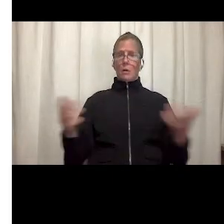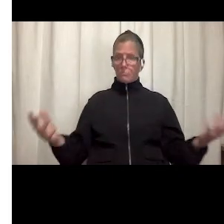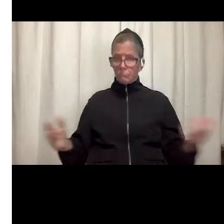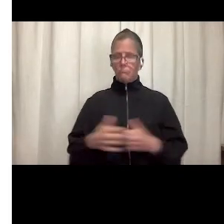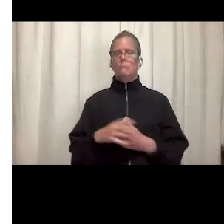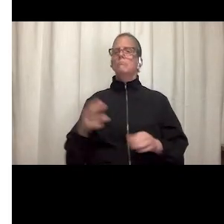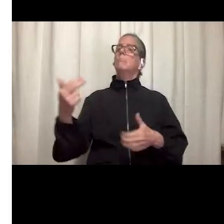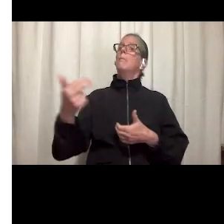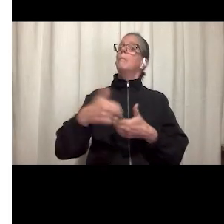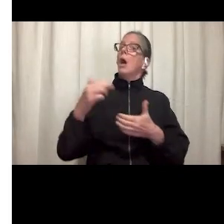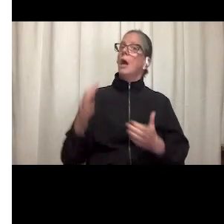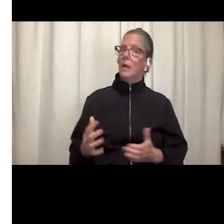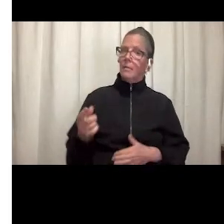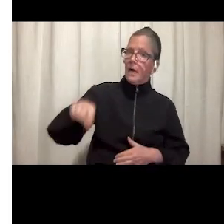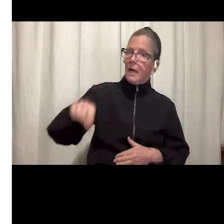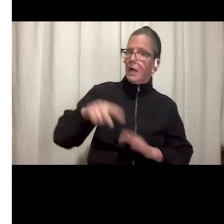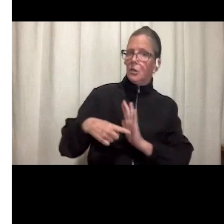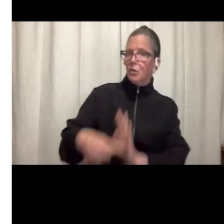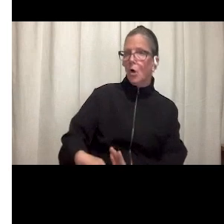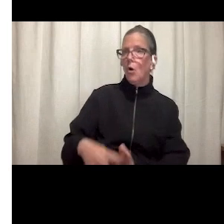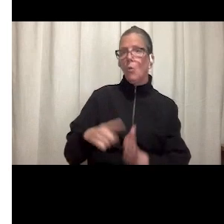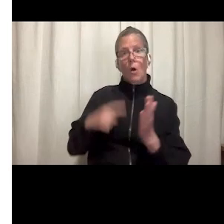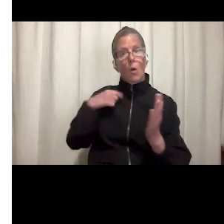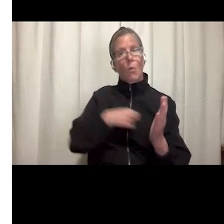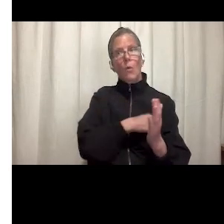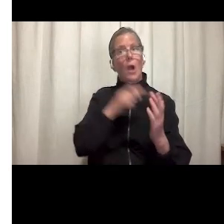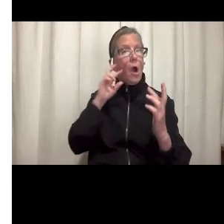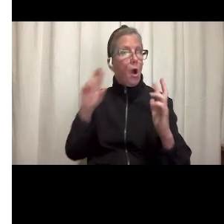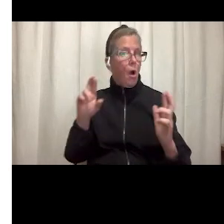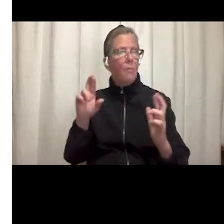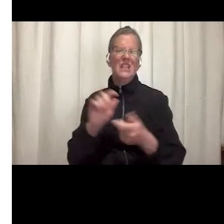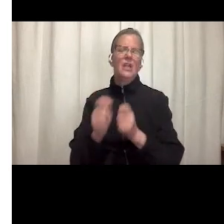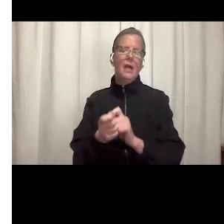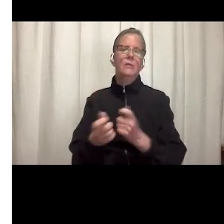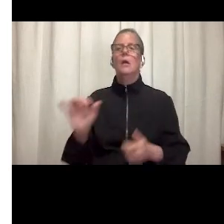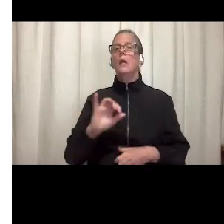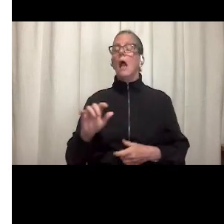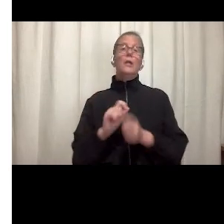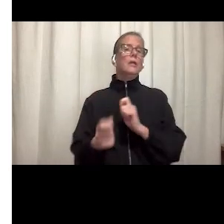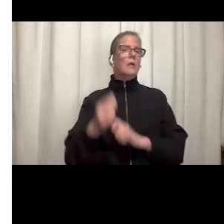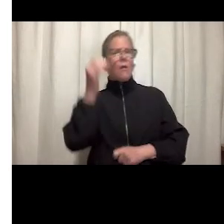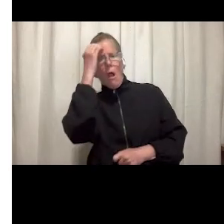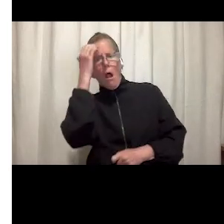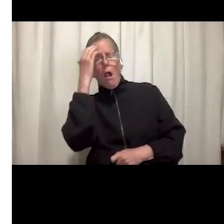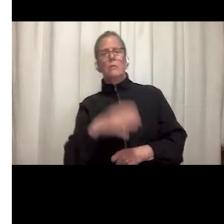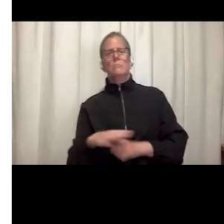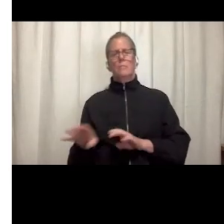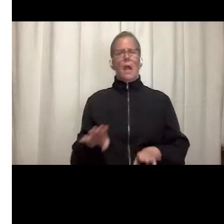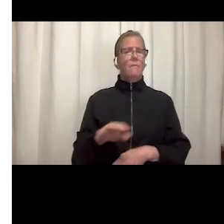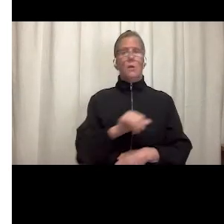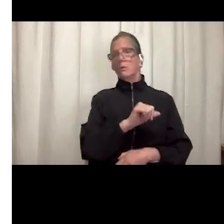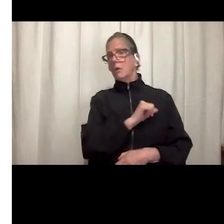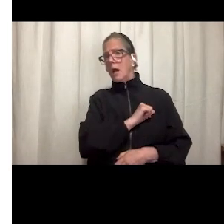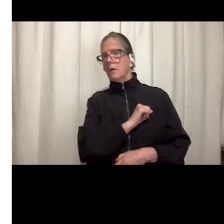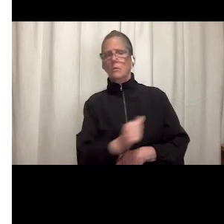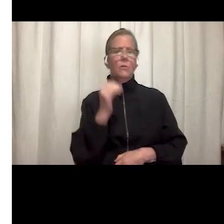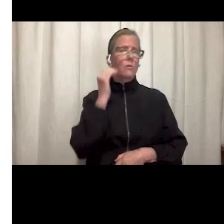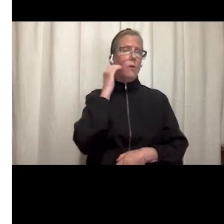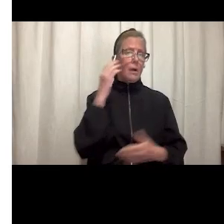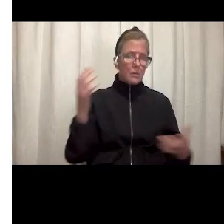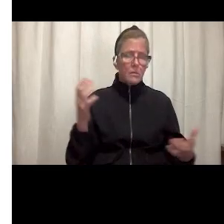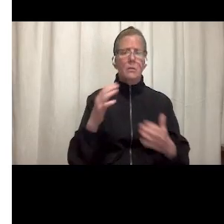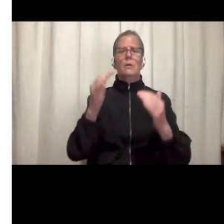the changes we hope to see? This could be changes in knowledge, behavior, attitudes, awareness. And